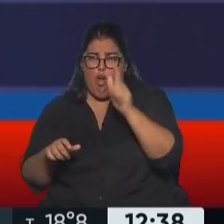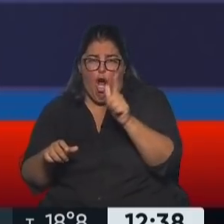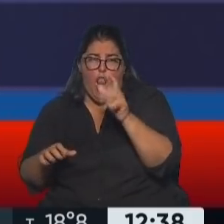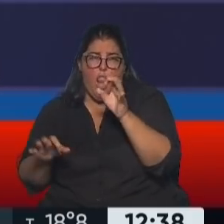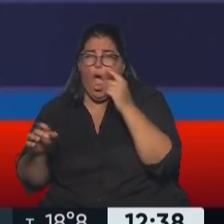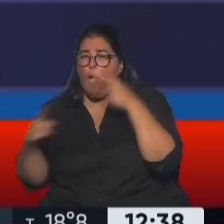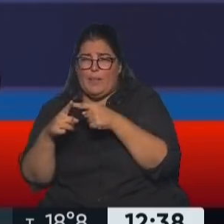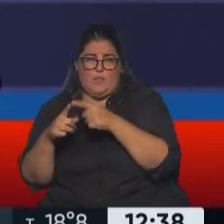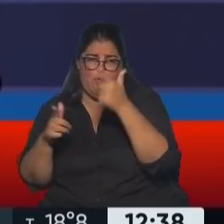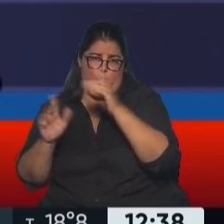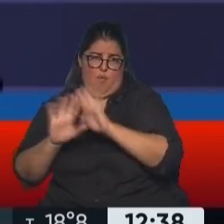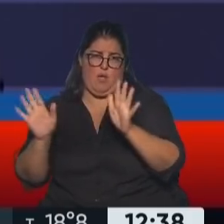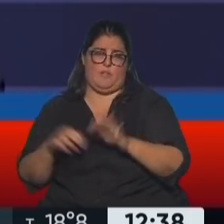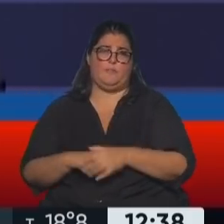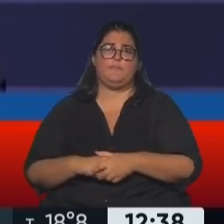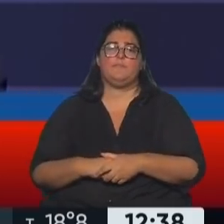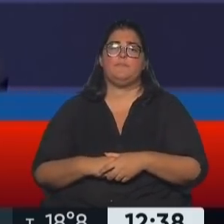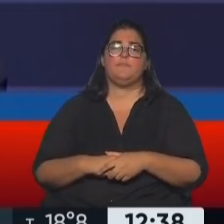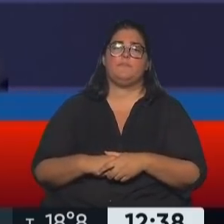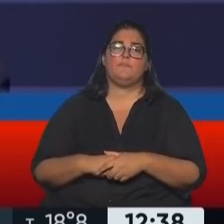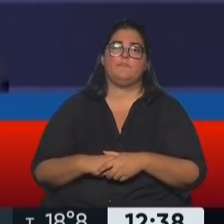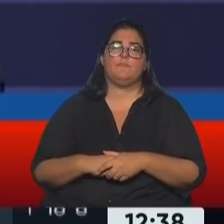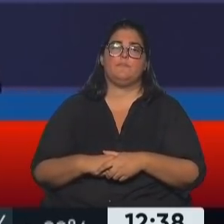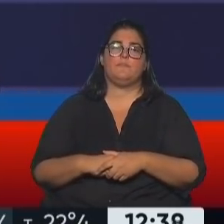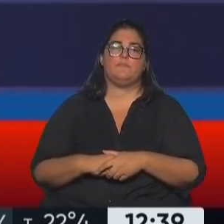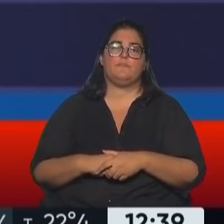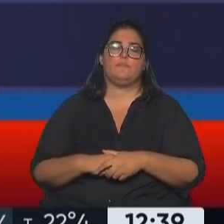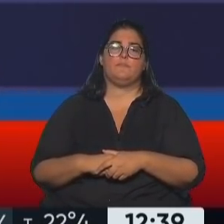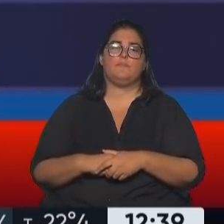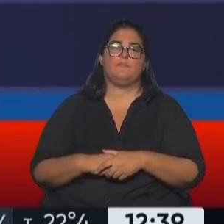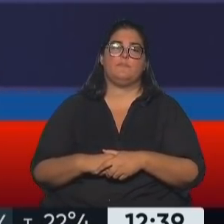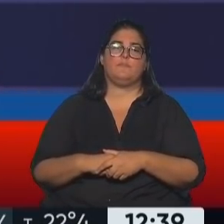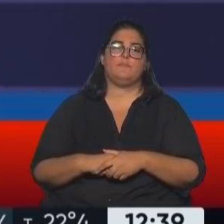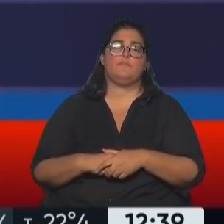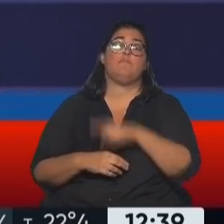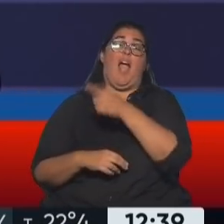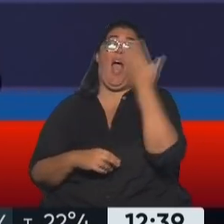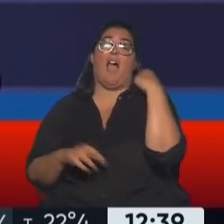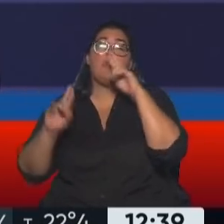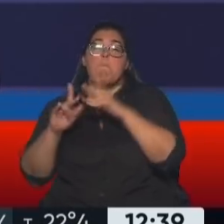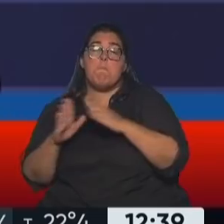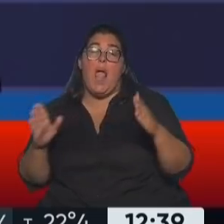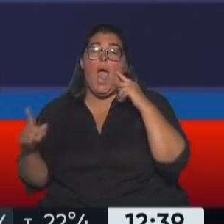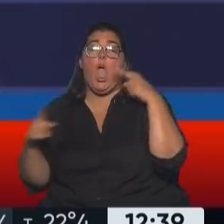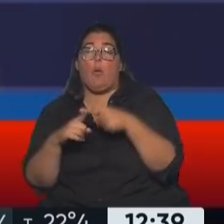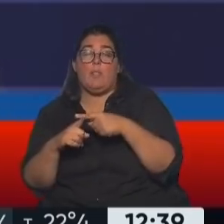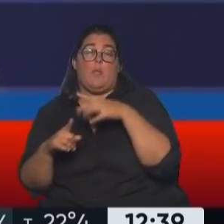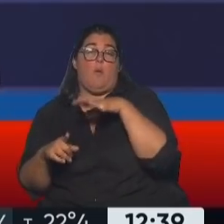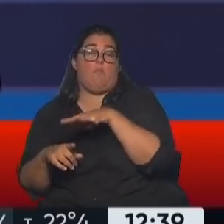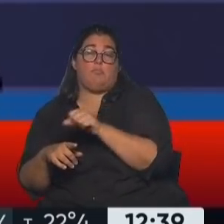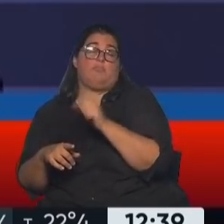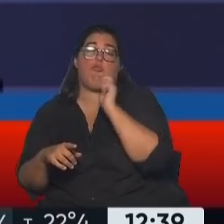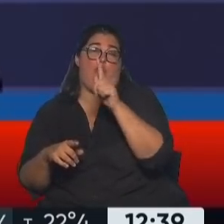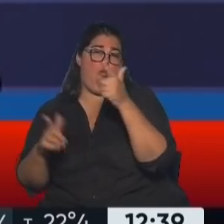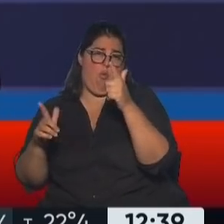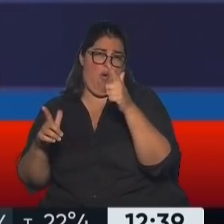the Russians have not achieved any of the strategic objectives that they set out to. And they certainly haven't